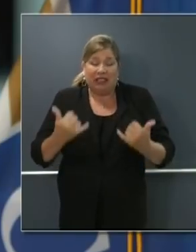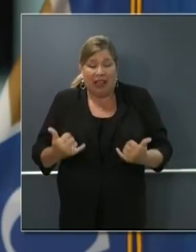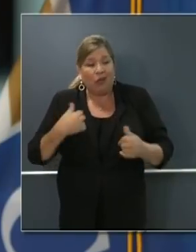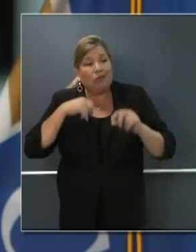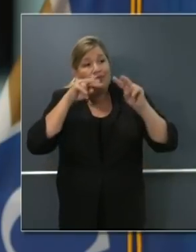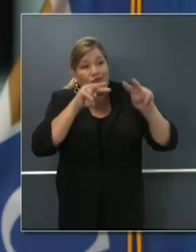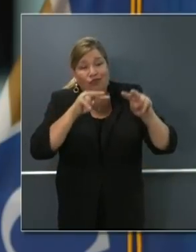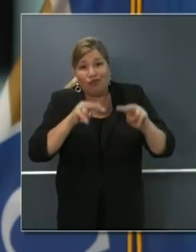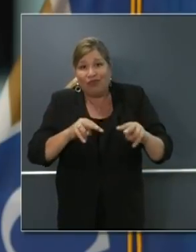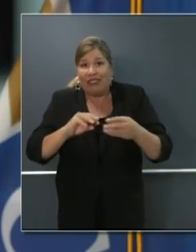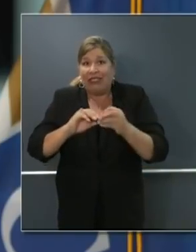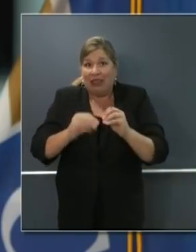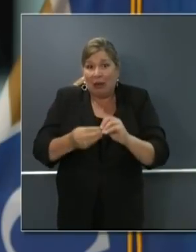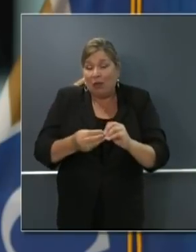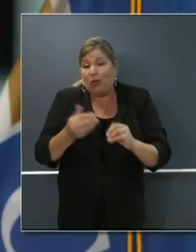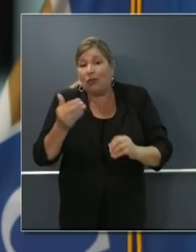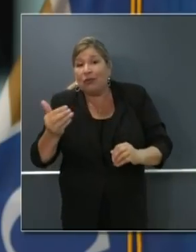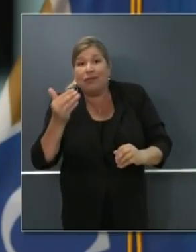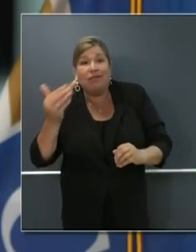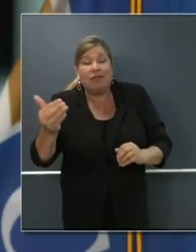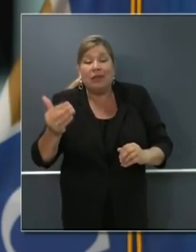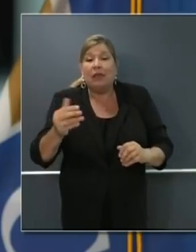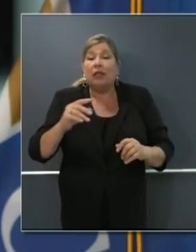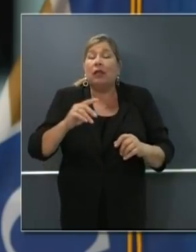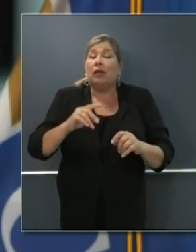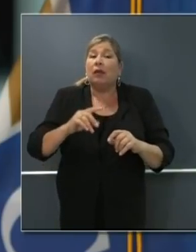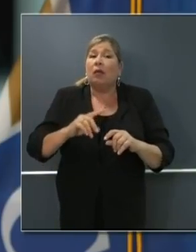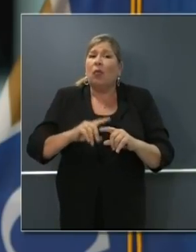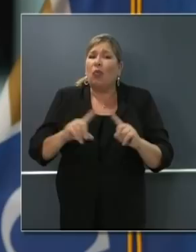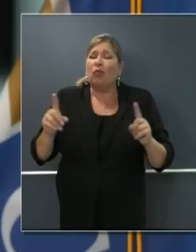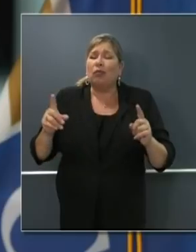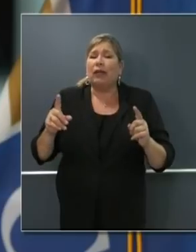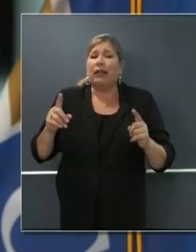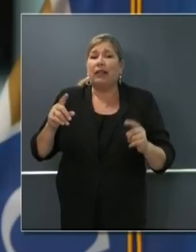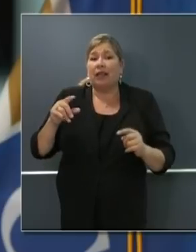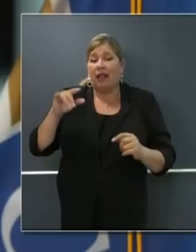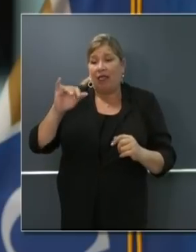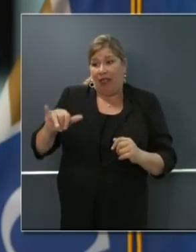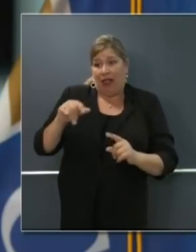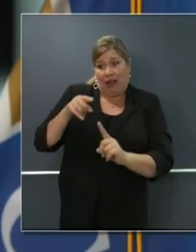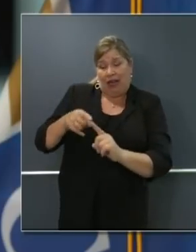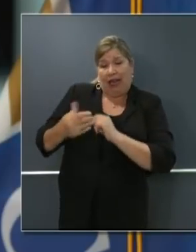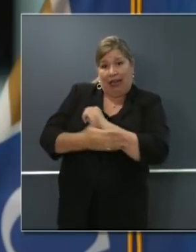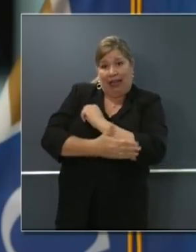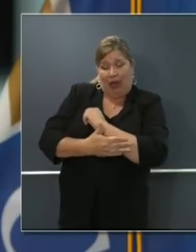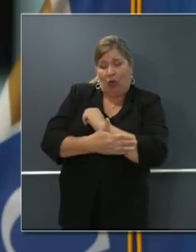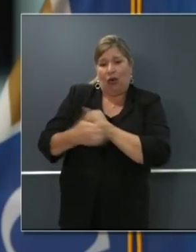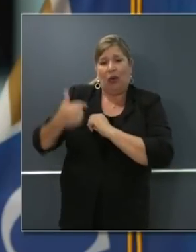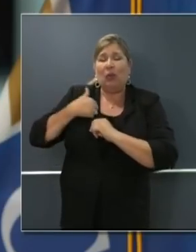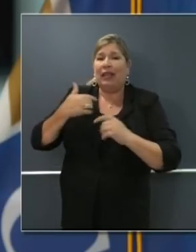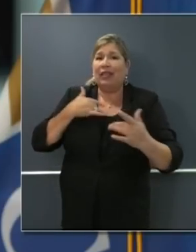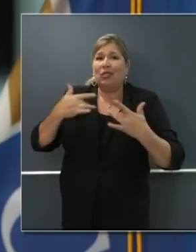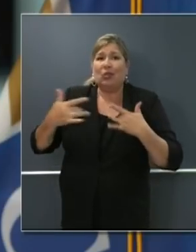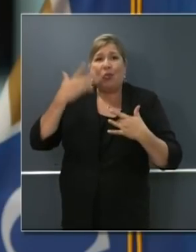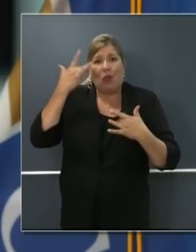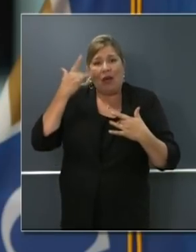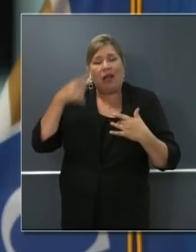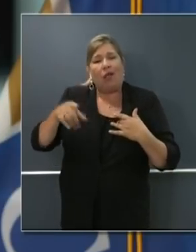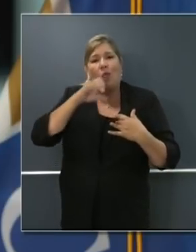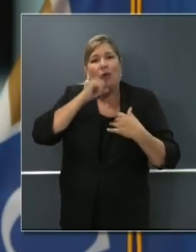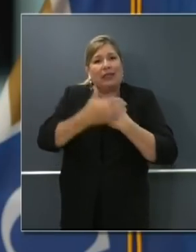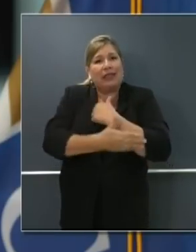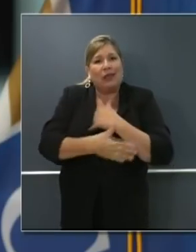real time. What is consistent and of concern is that county in particular is still in the top 3 or